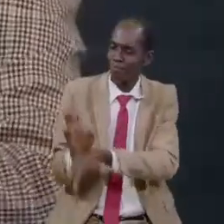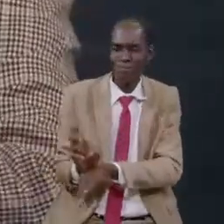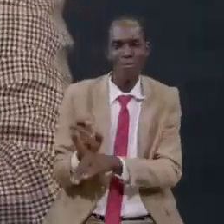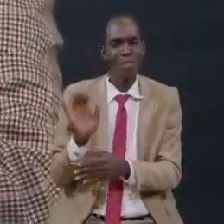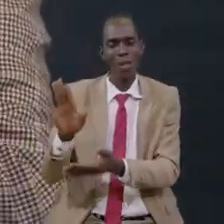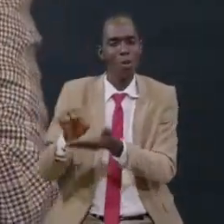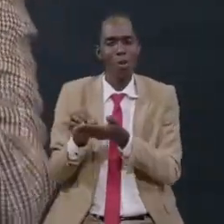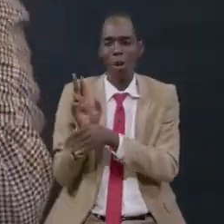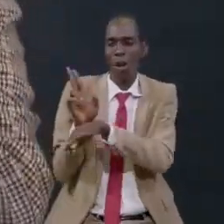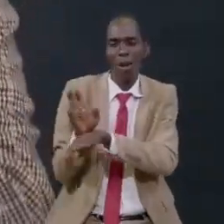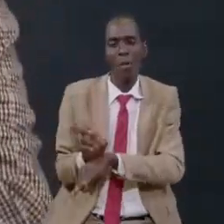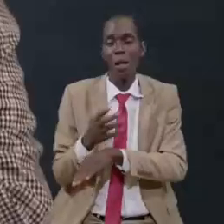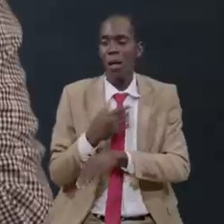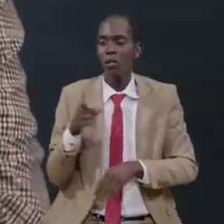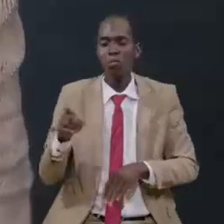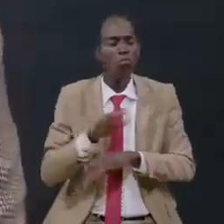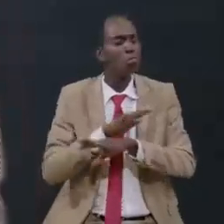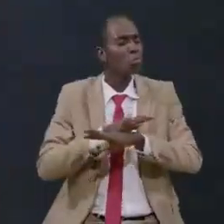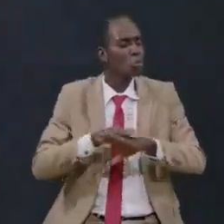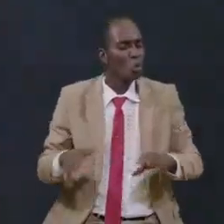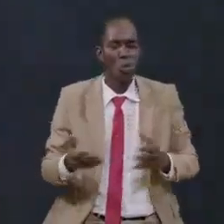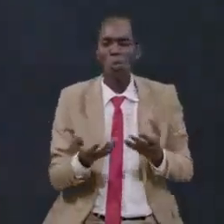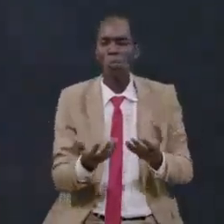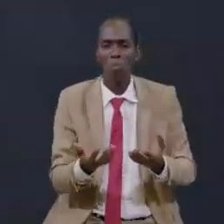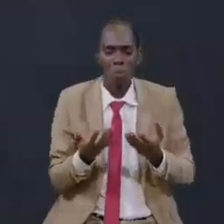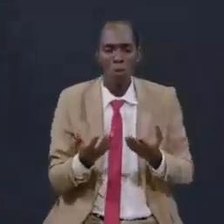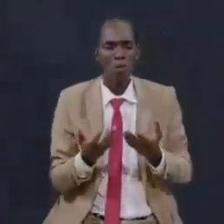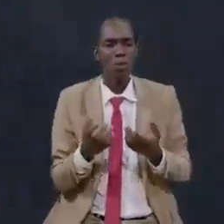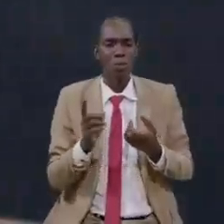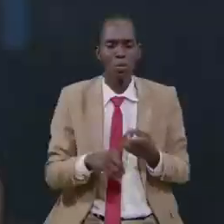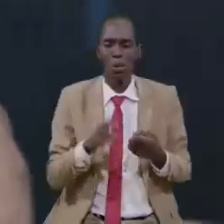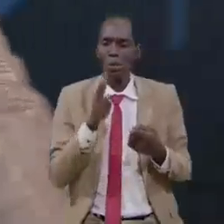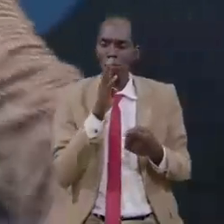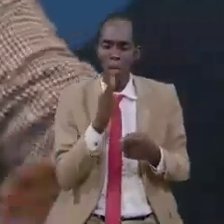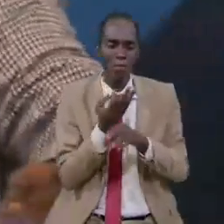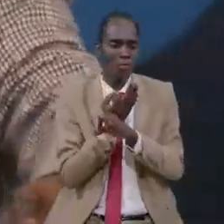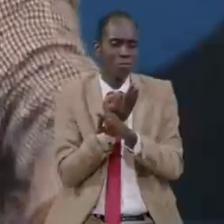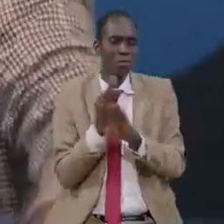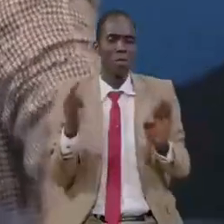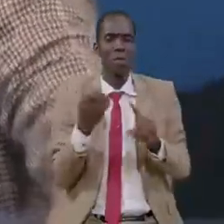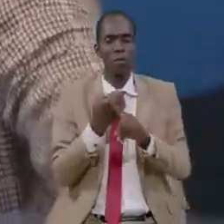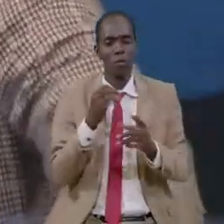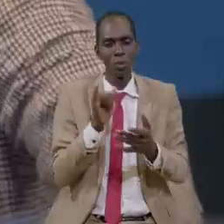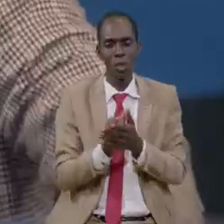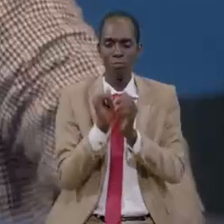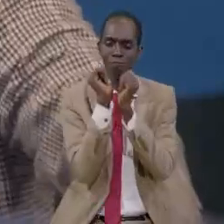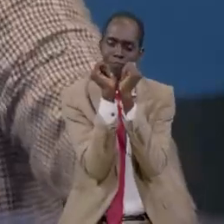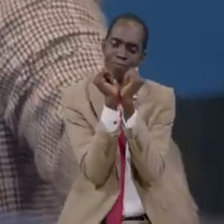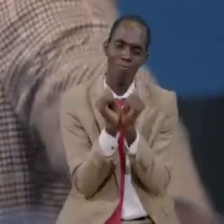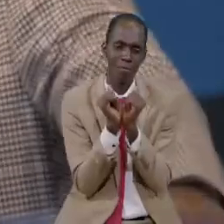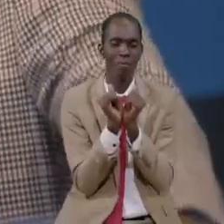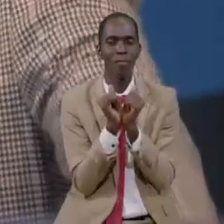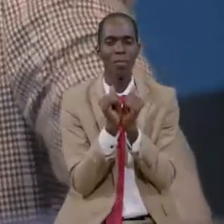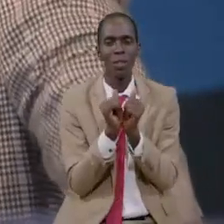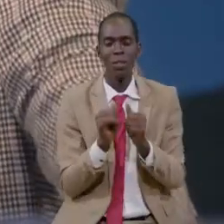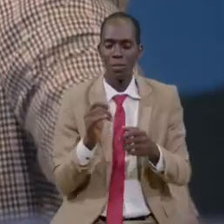don't ever desire to come out of that slavery into sin. There